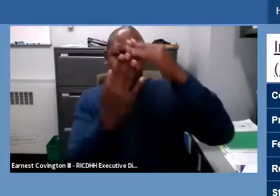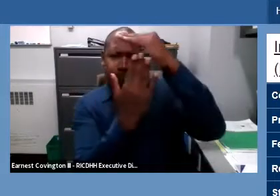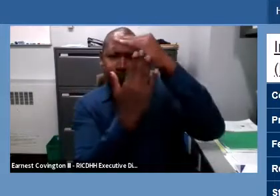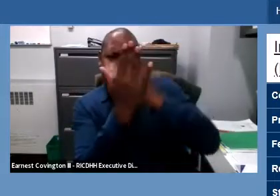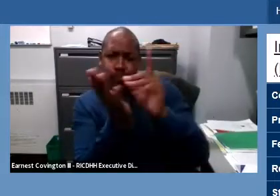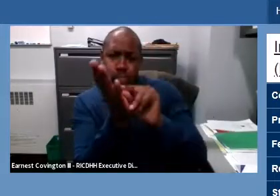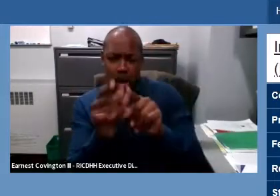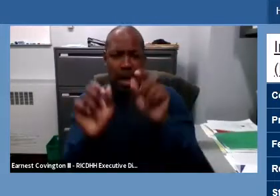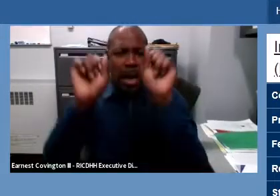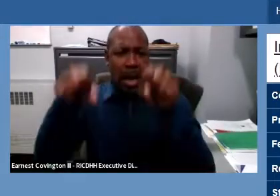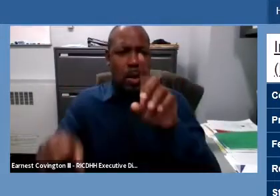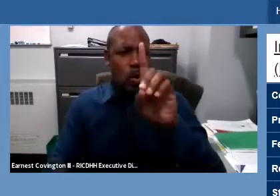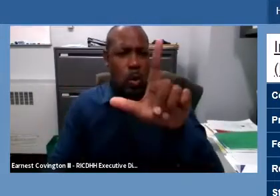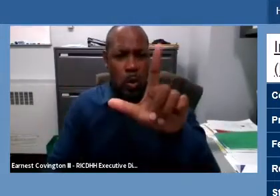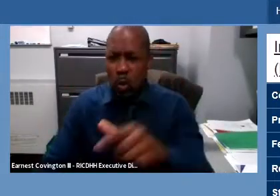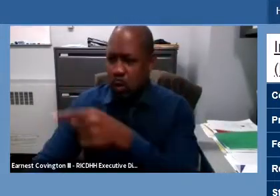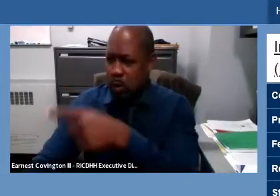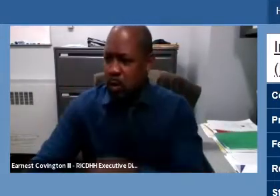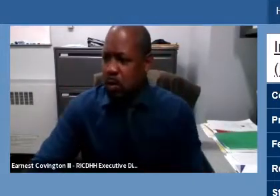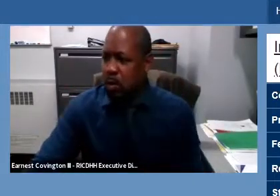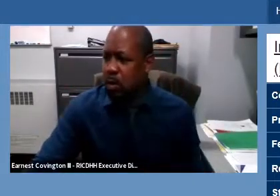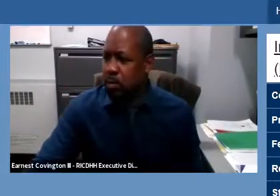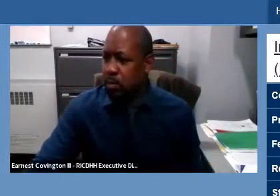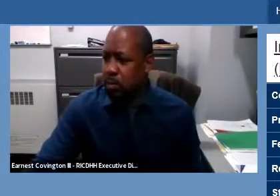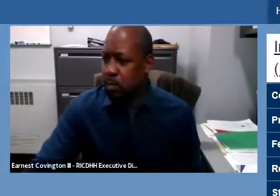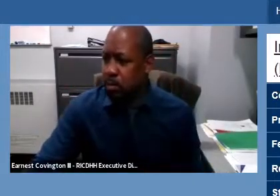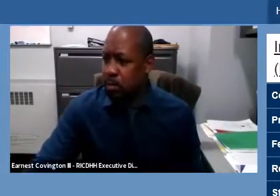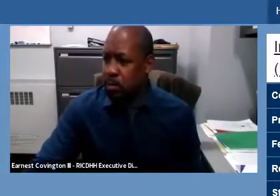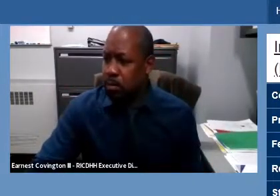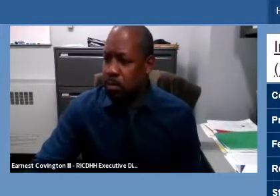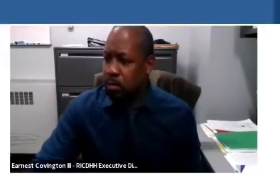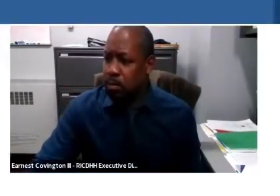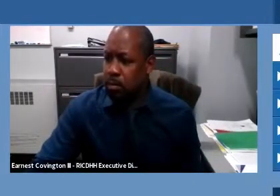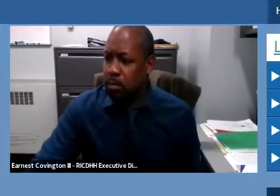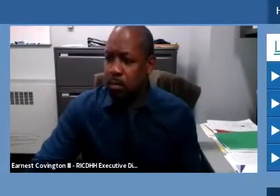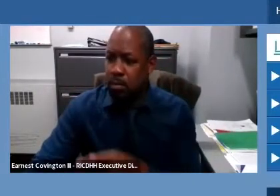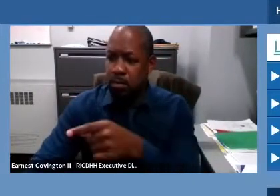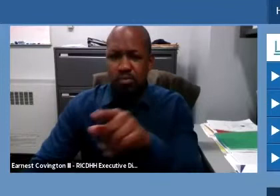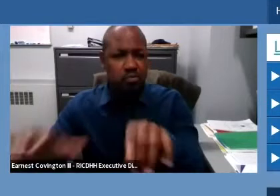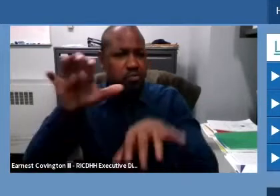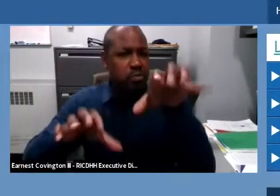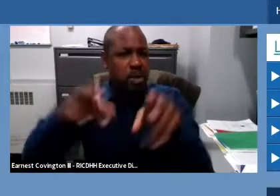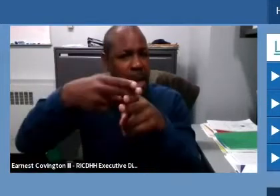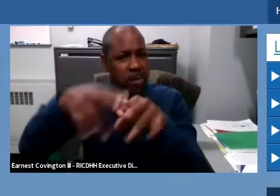If you would like to print out that list of interpreter names, you can download it.